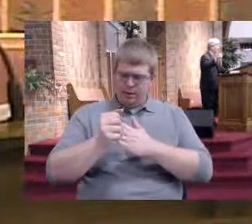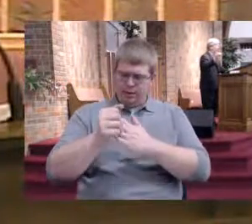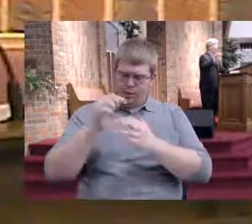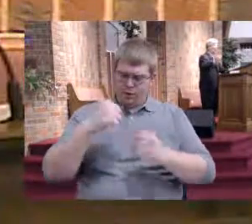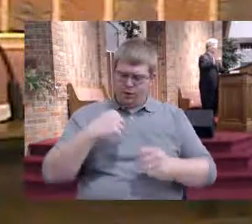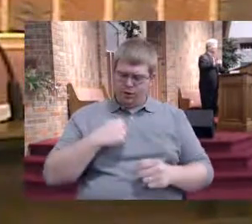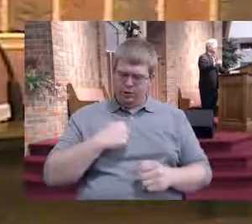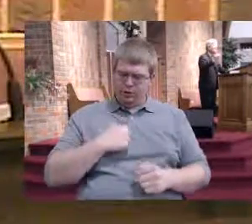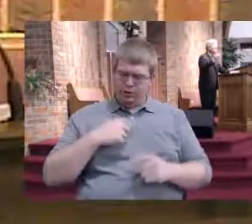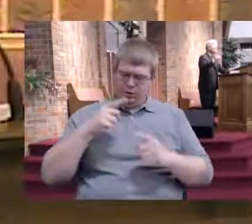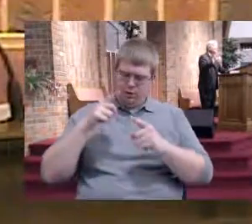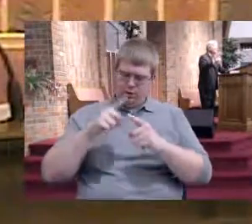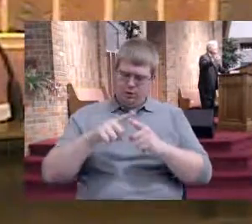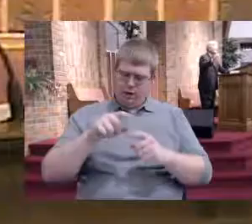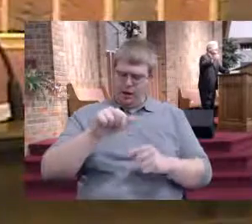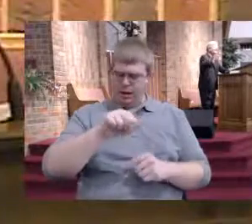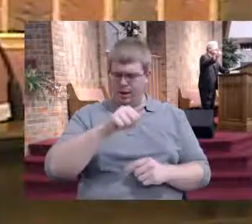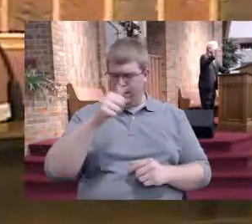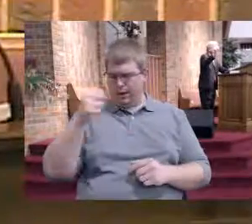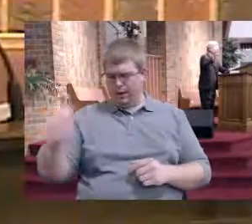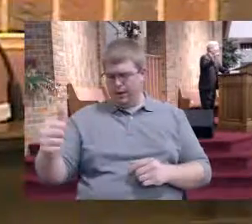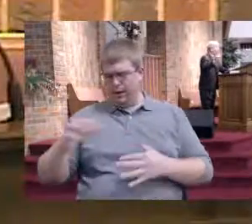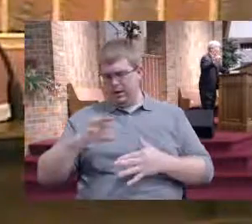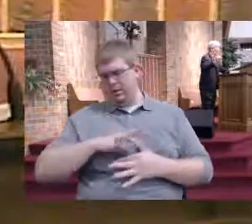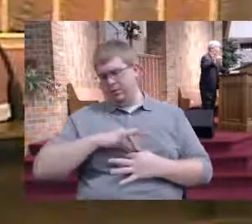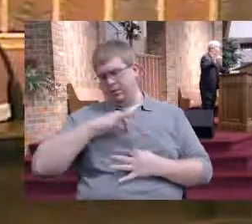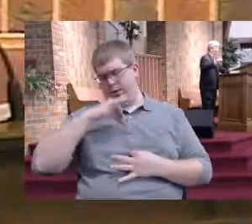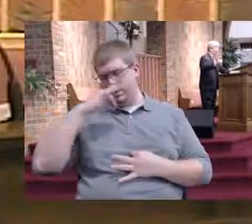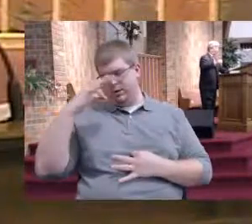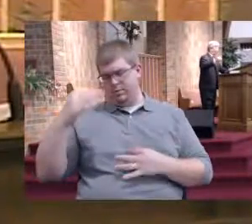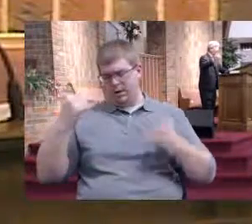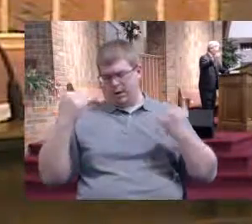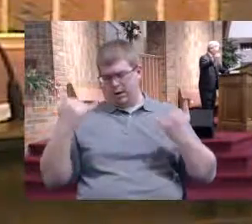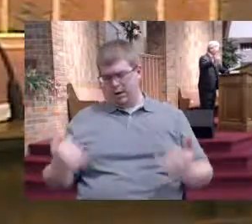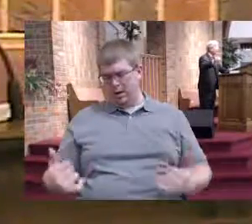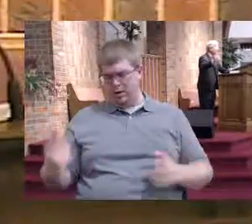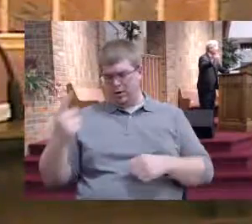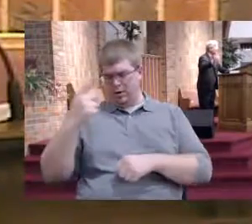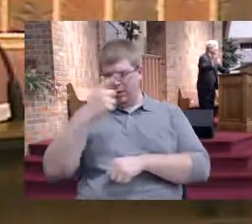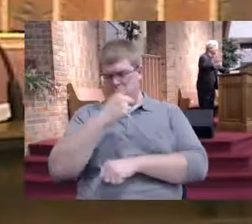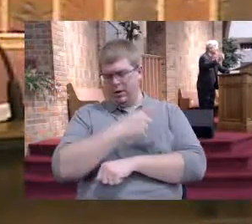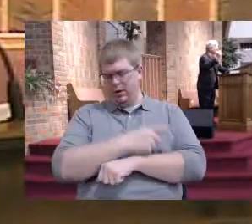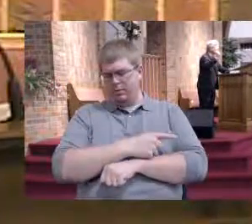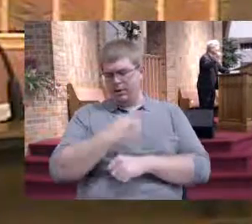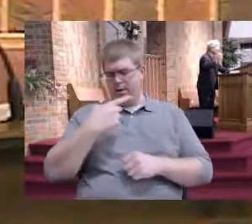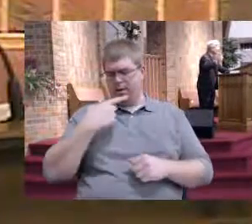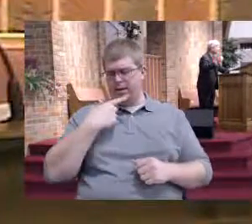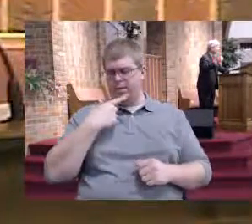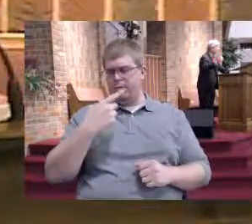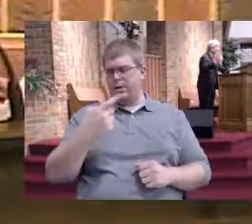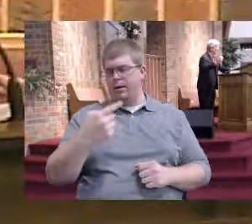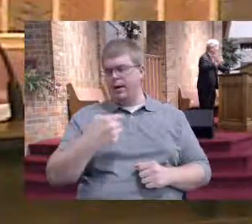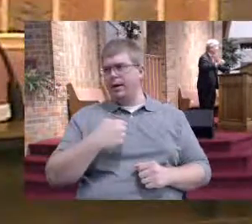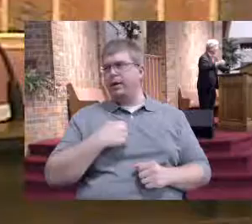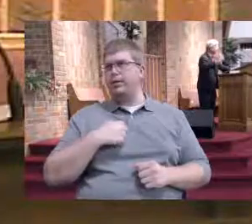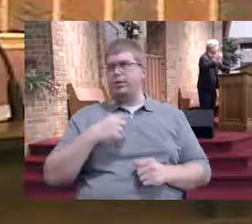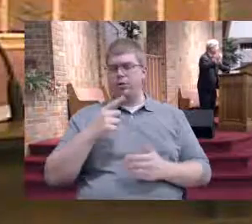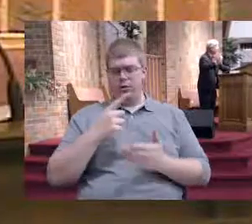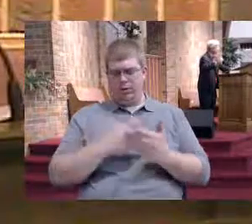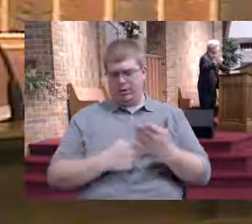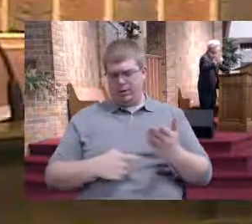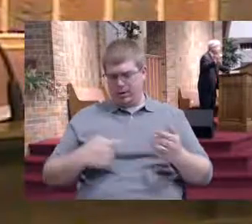some soul today, oh, teach me, Lord. What